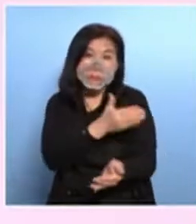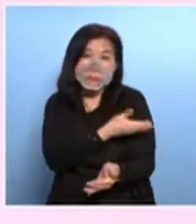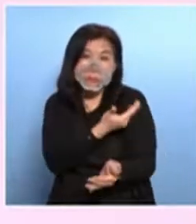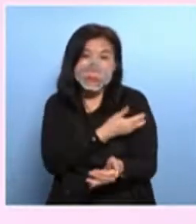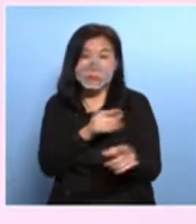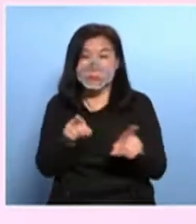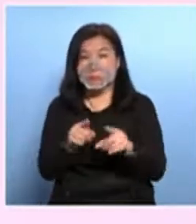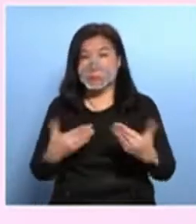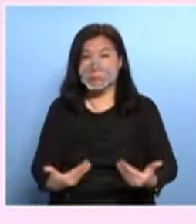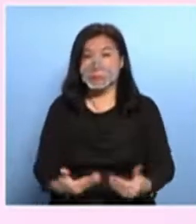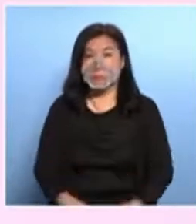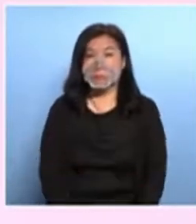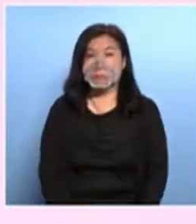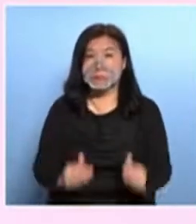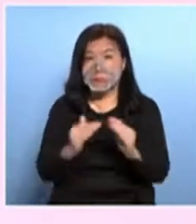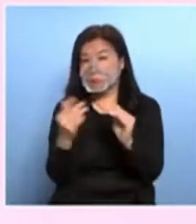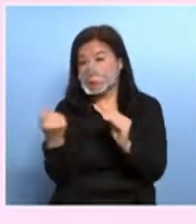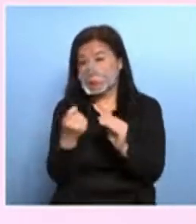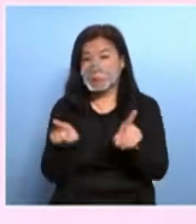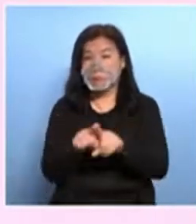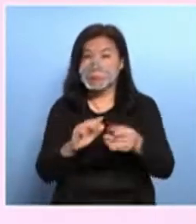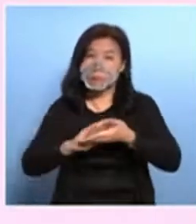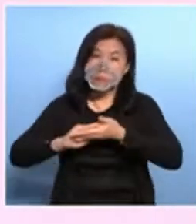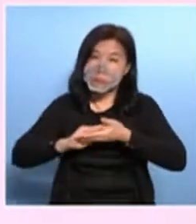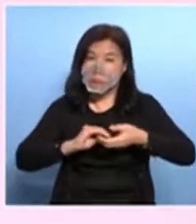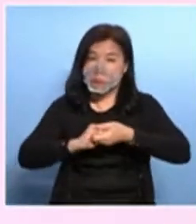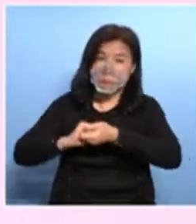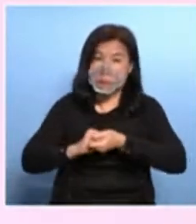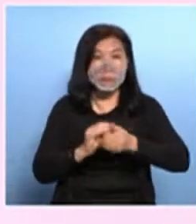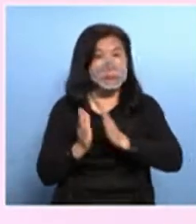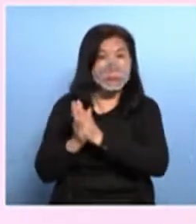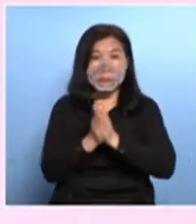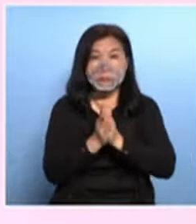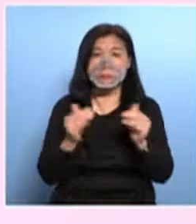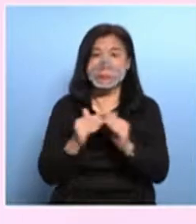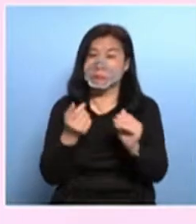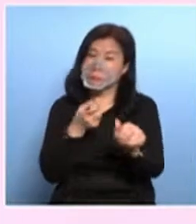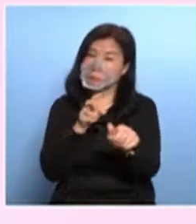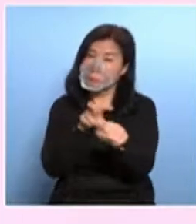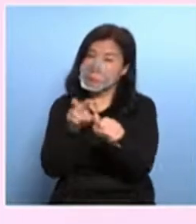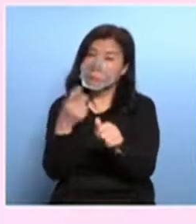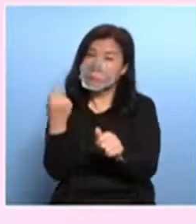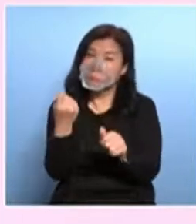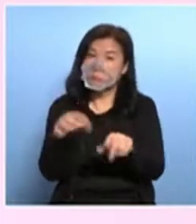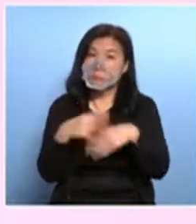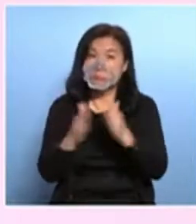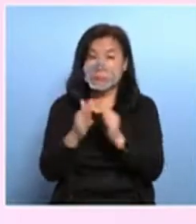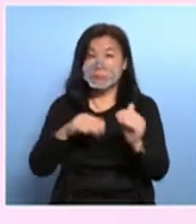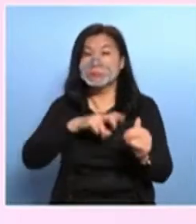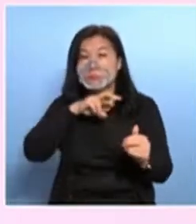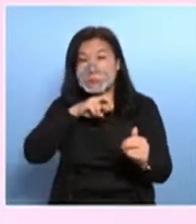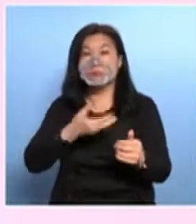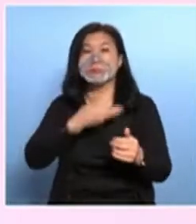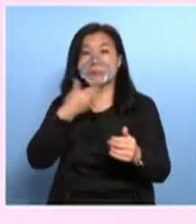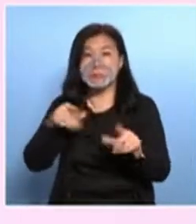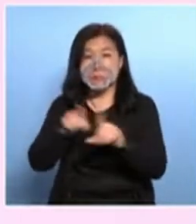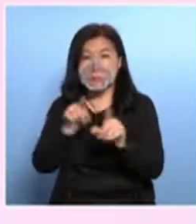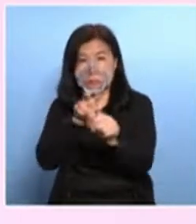2008, service operators recruit child carers to provide families in their neighborhood with flexible